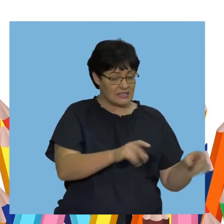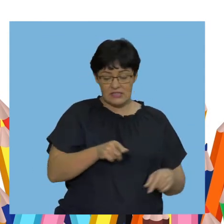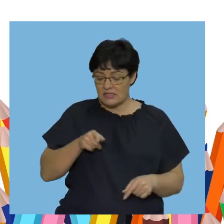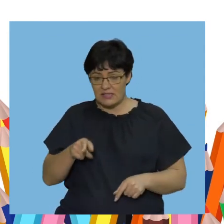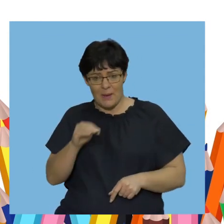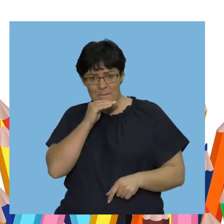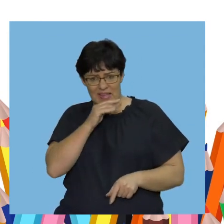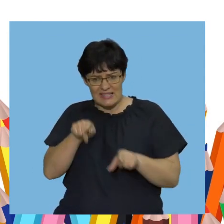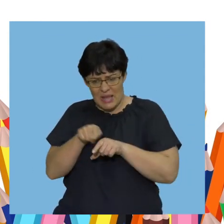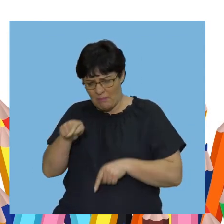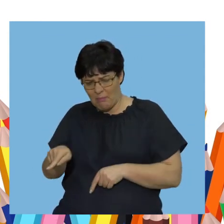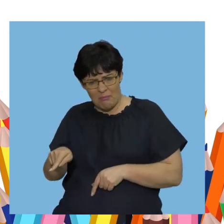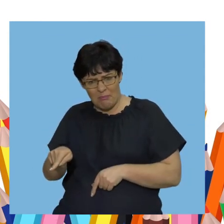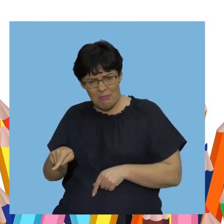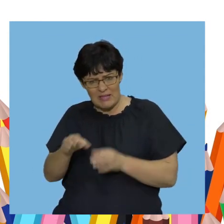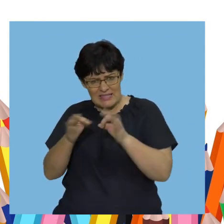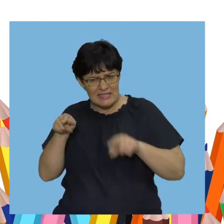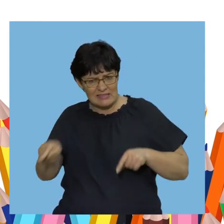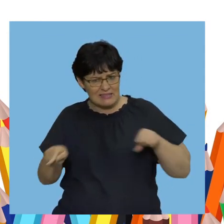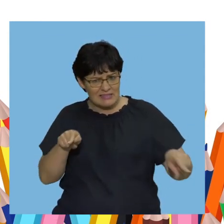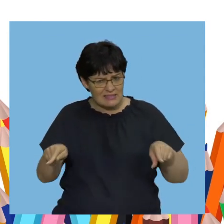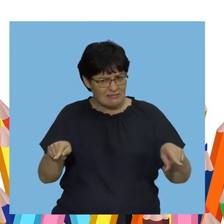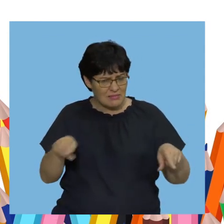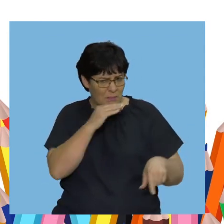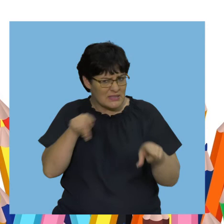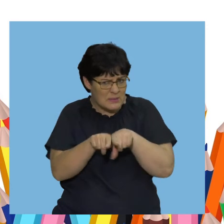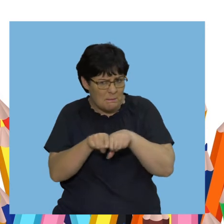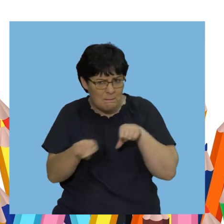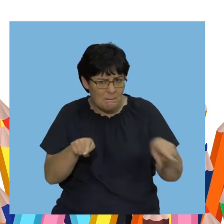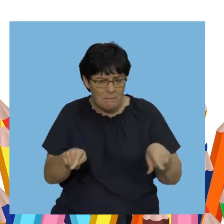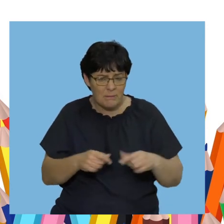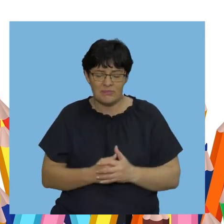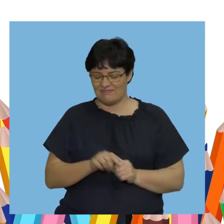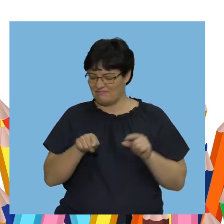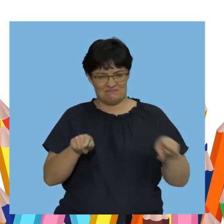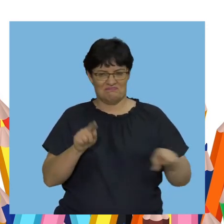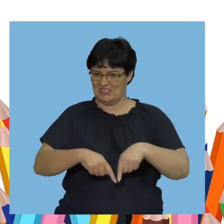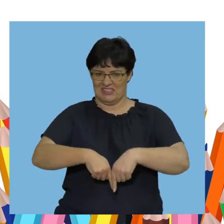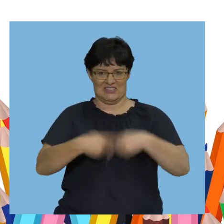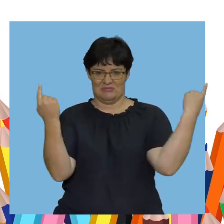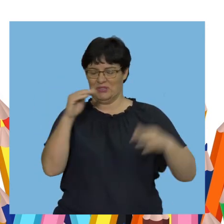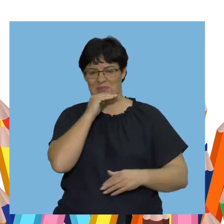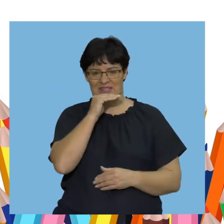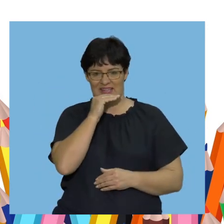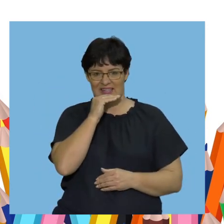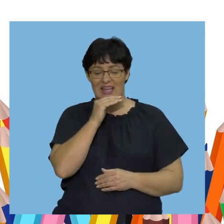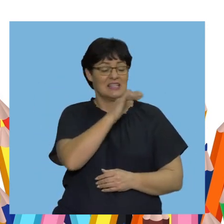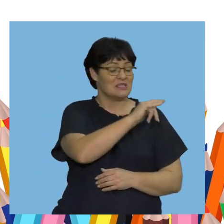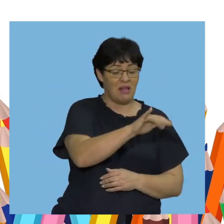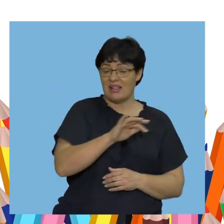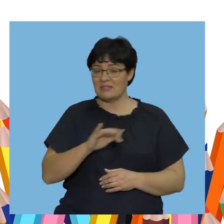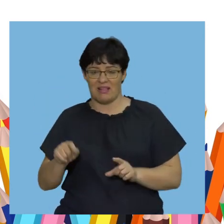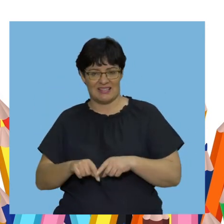the same as the word pear in the second sentence? You're right. They mean different things and they are also